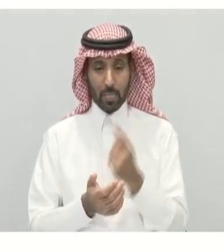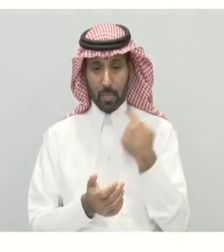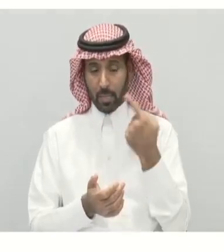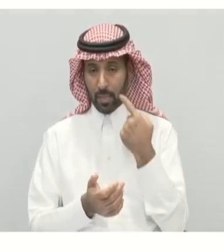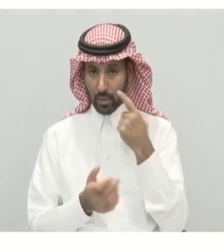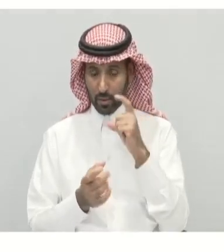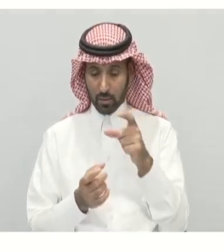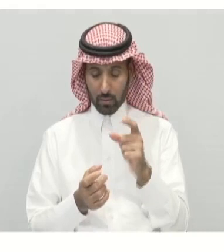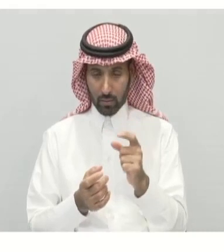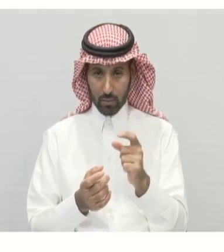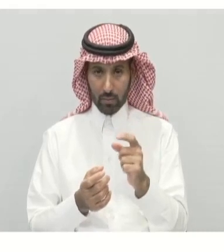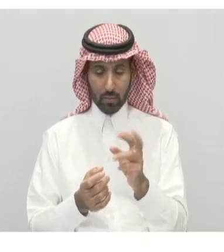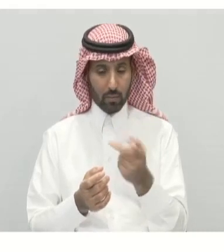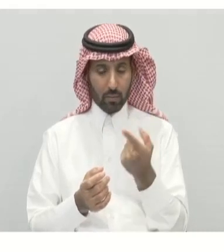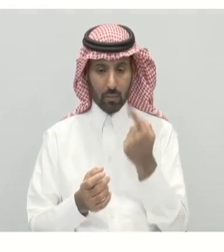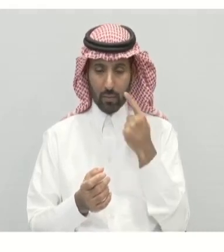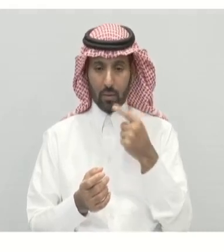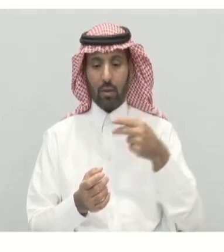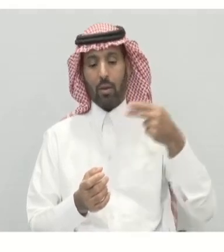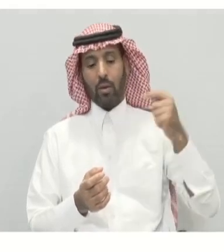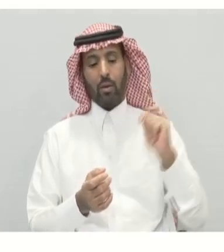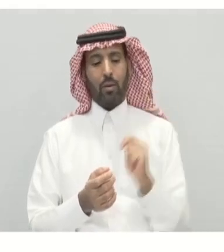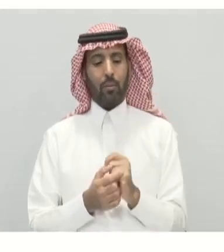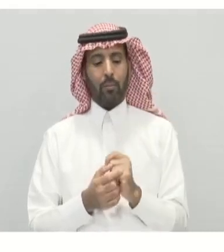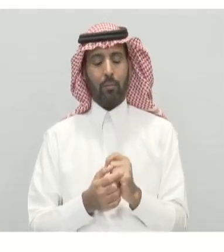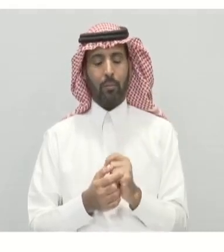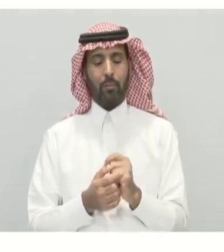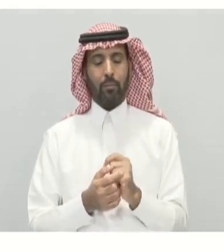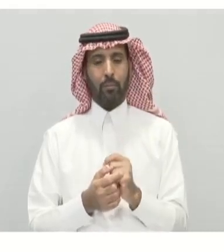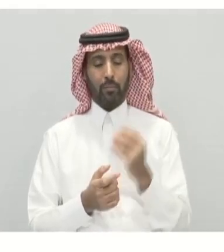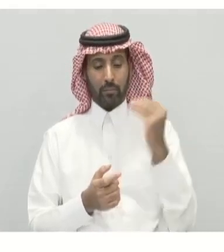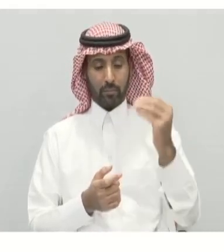have noticed in here, we're having them in here.